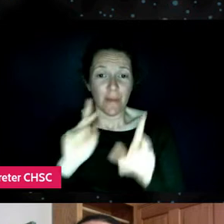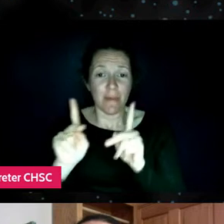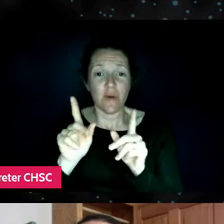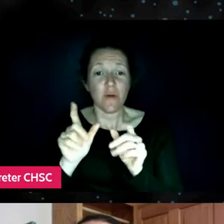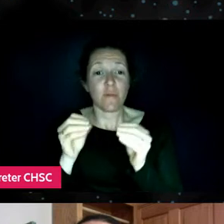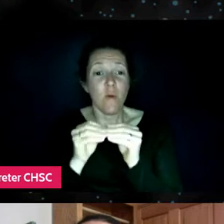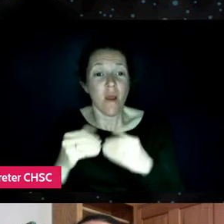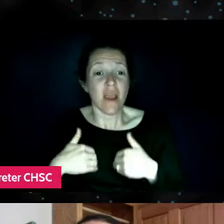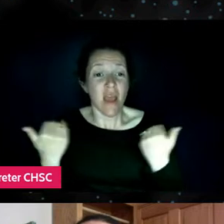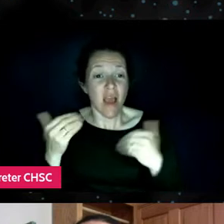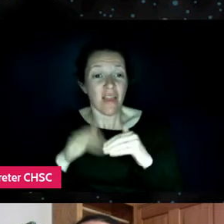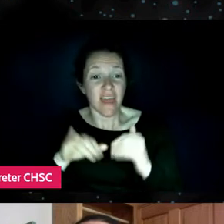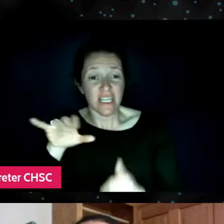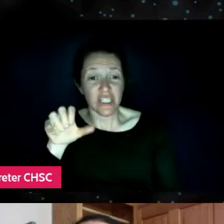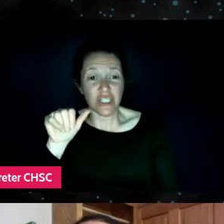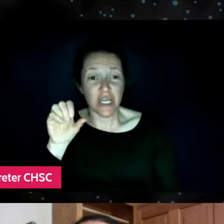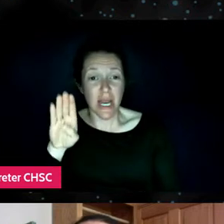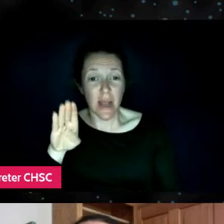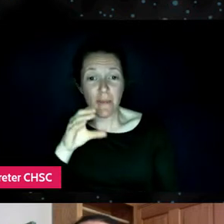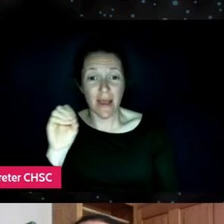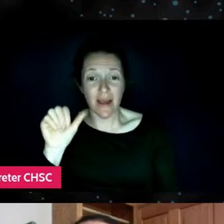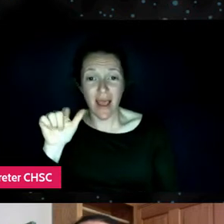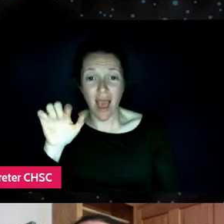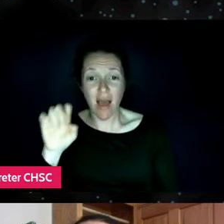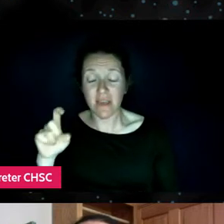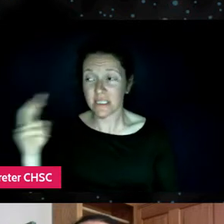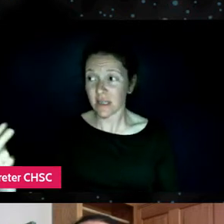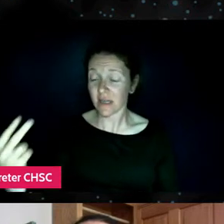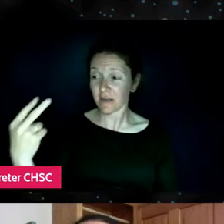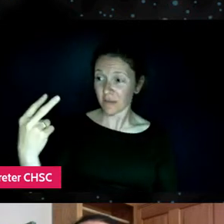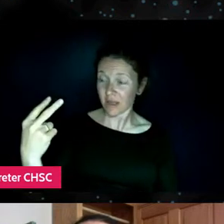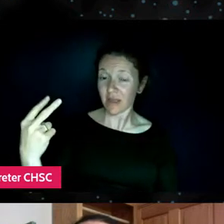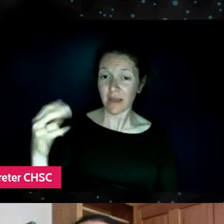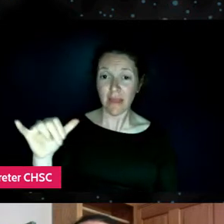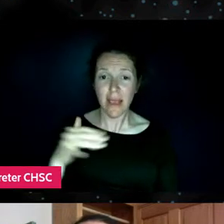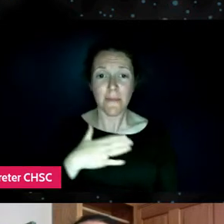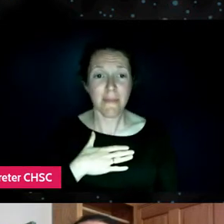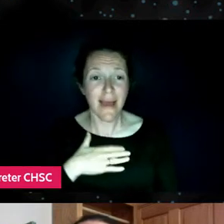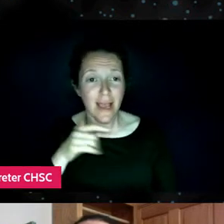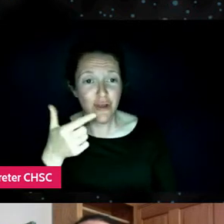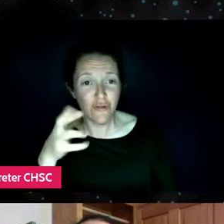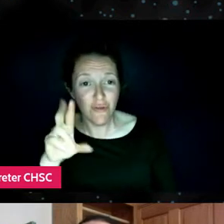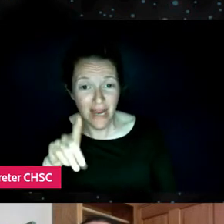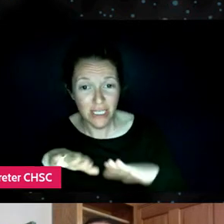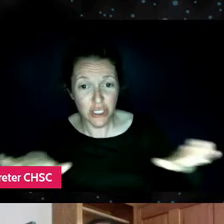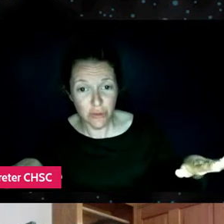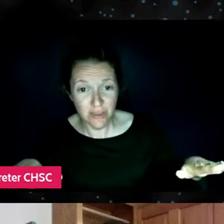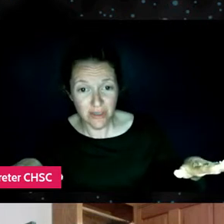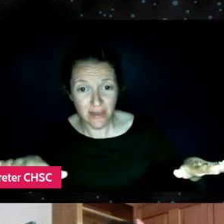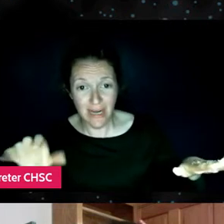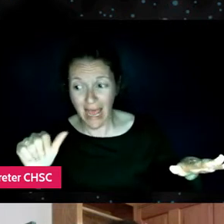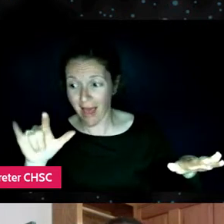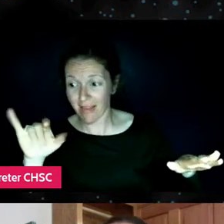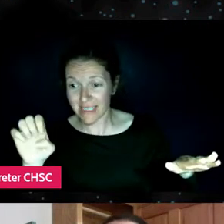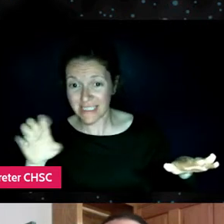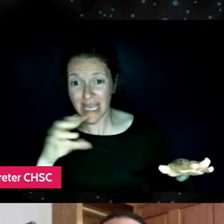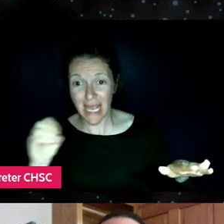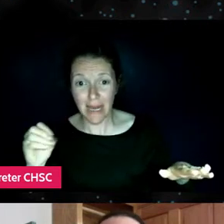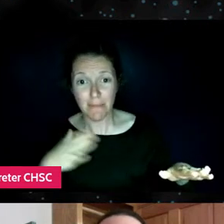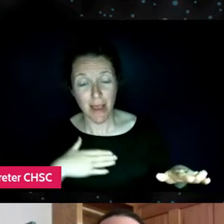and Alex are going to be looking me in the eye like my grandchildren, Alice and Lincoln, are going to be looking me in the eye and